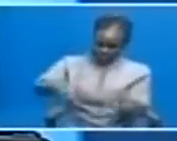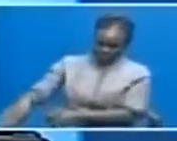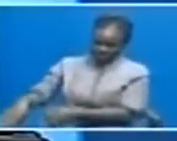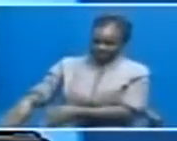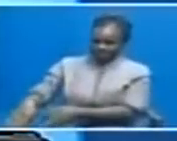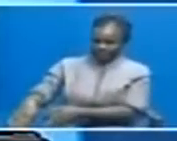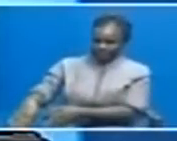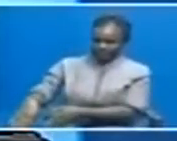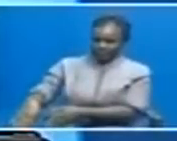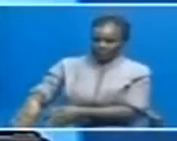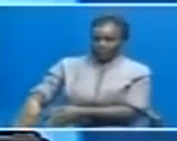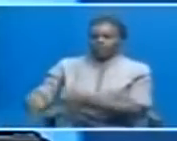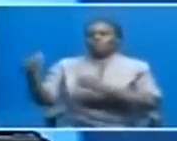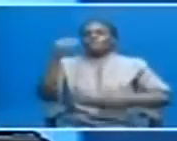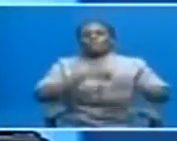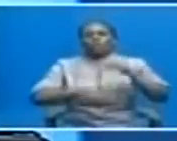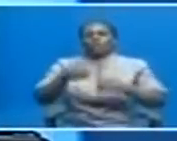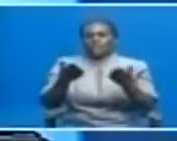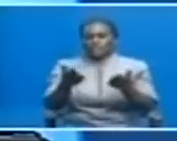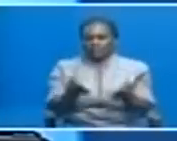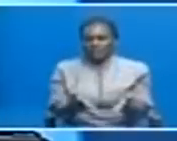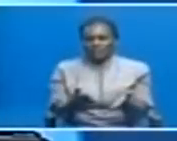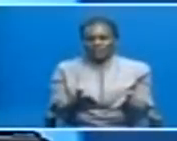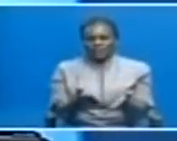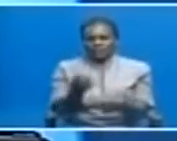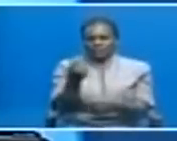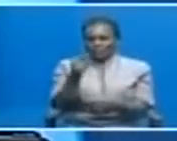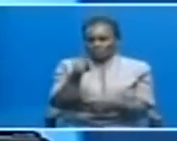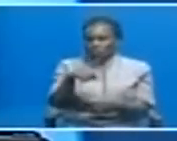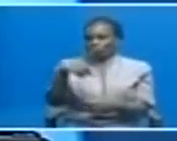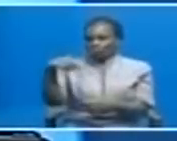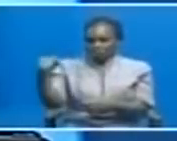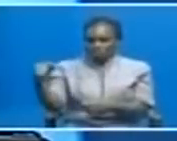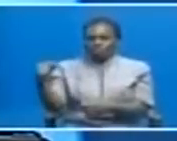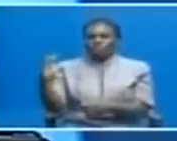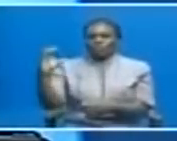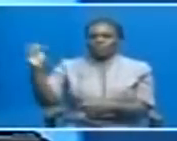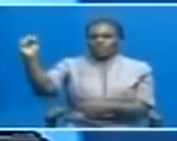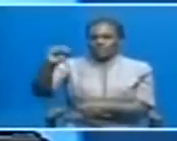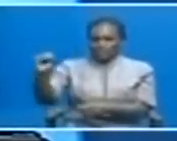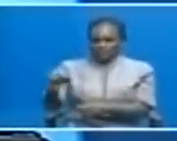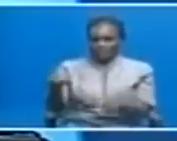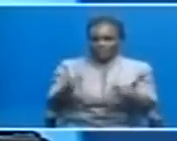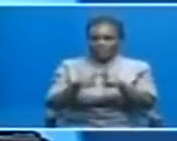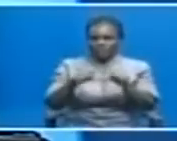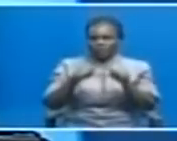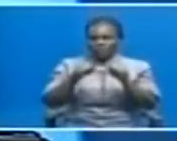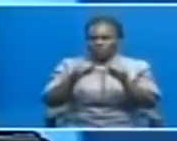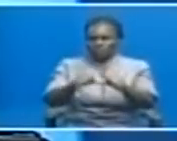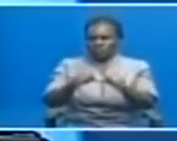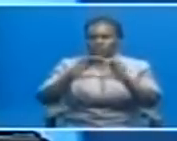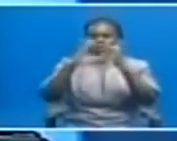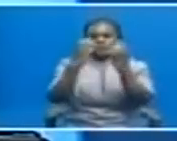Let's go to matters of voting now. It takes them a matter of minutes to vote in the cabinet executives, and they get to go on with their